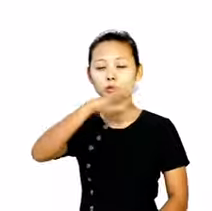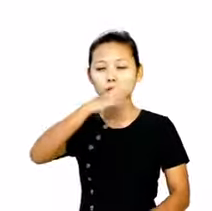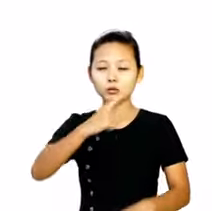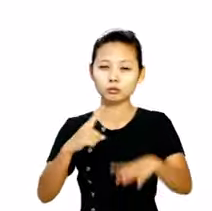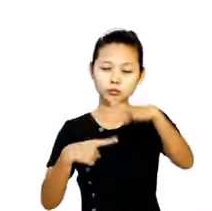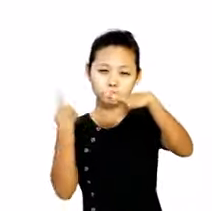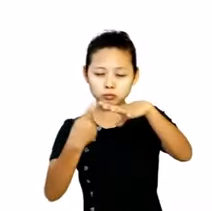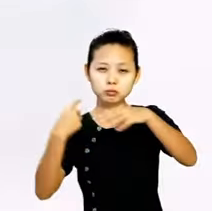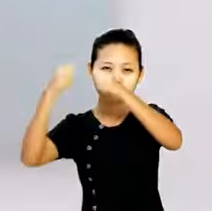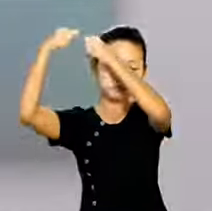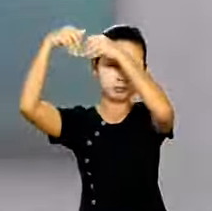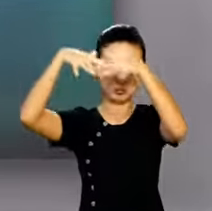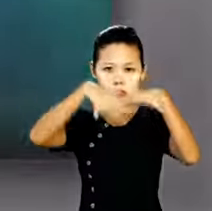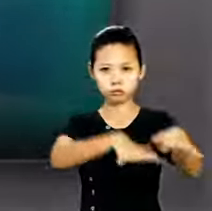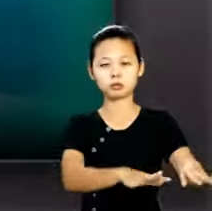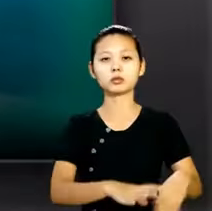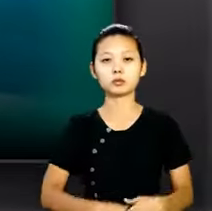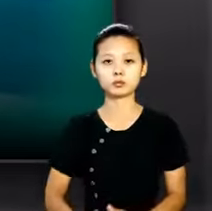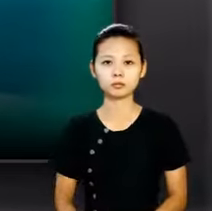tsunami,